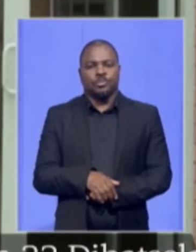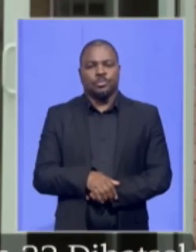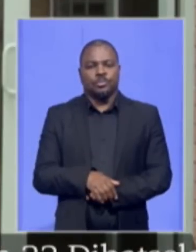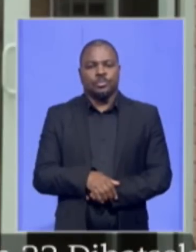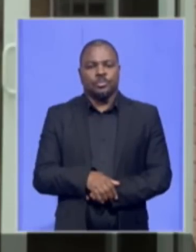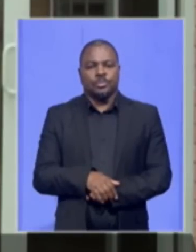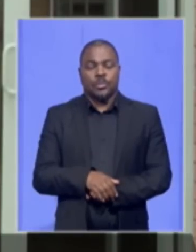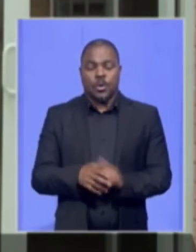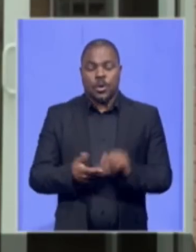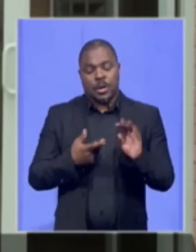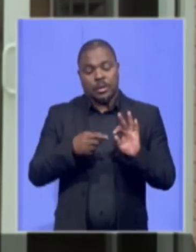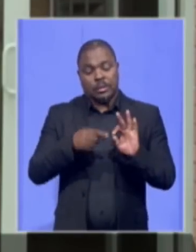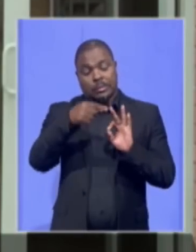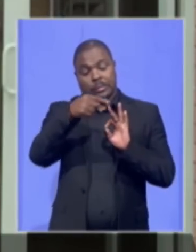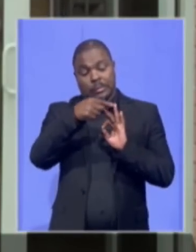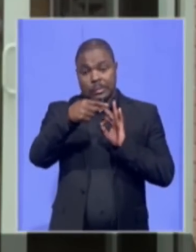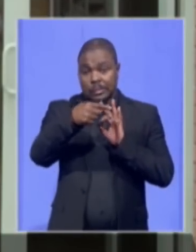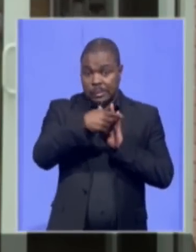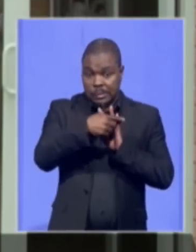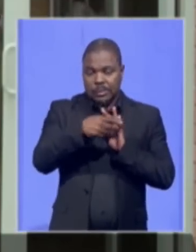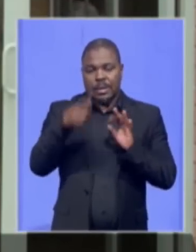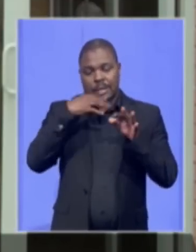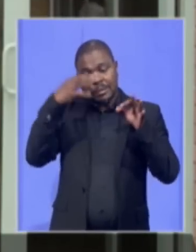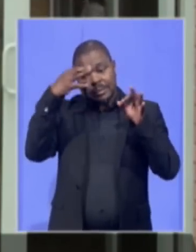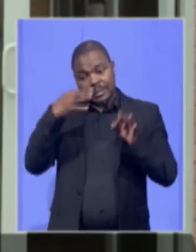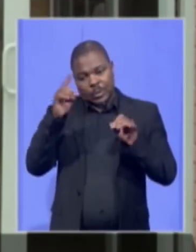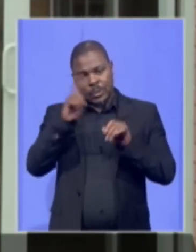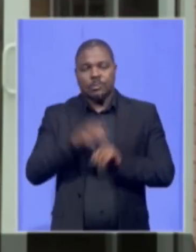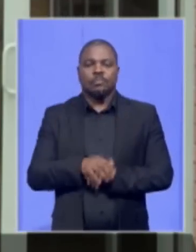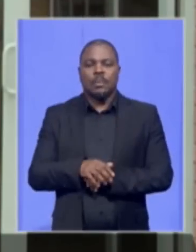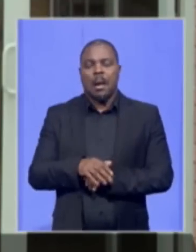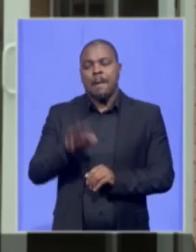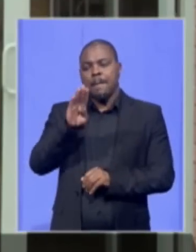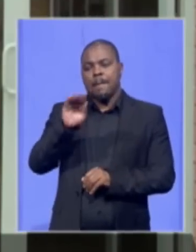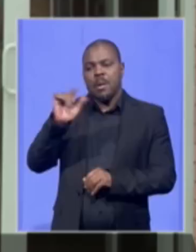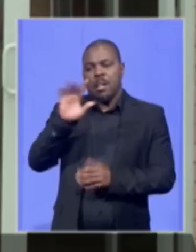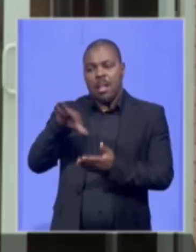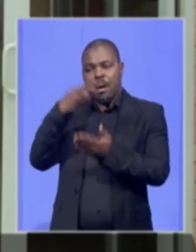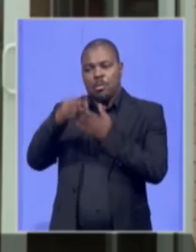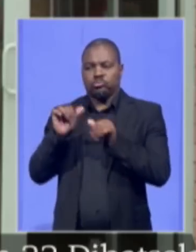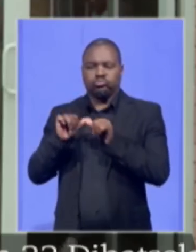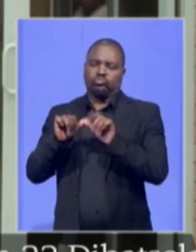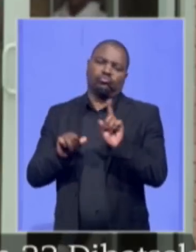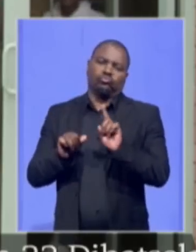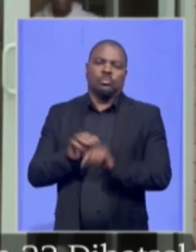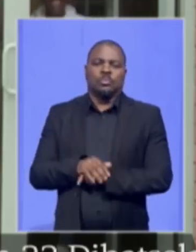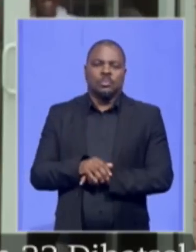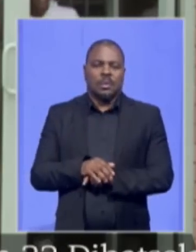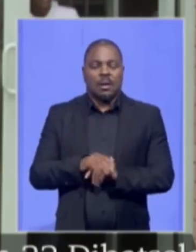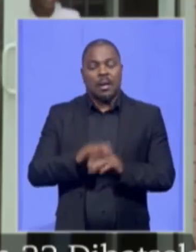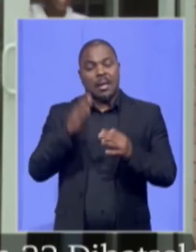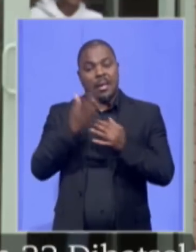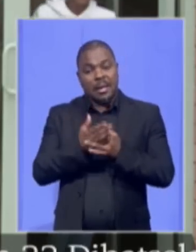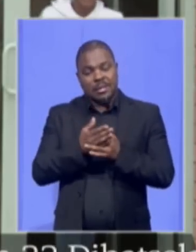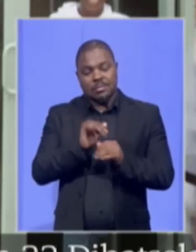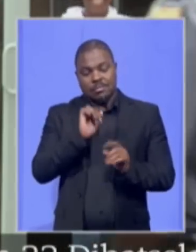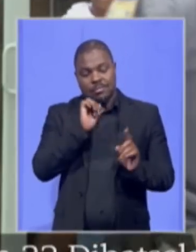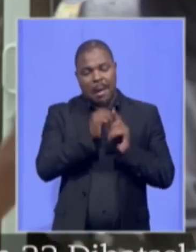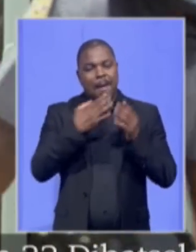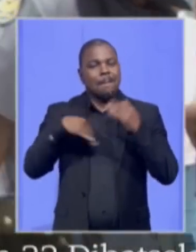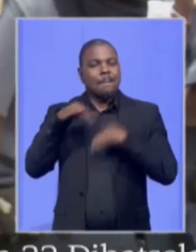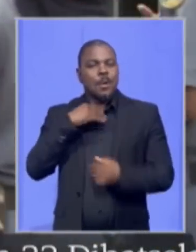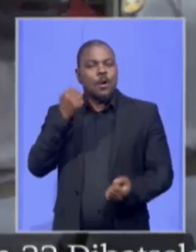For accused number 2 and 3, they decided not to proceed with the bail application. The main case will return to court